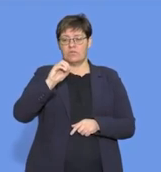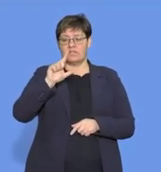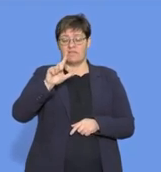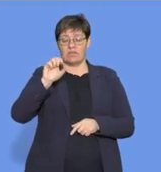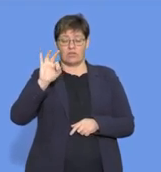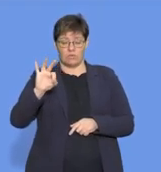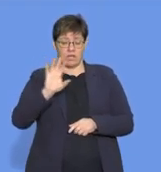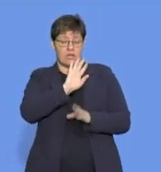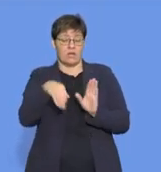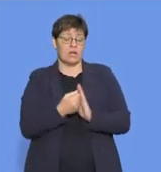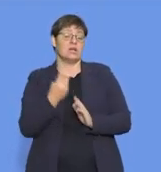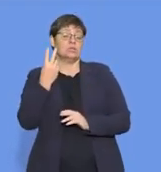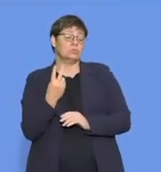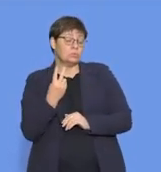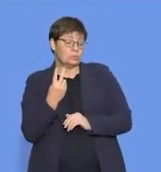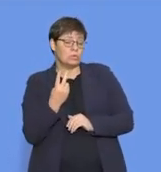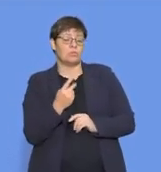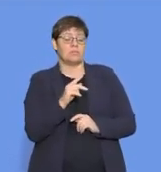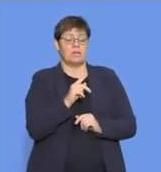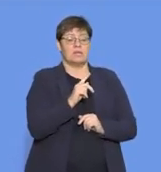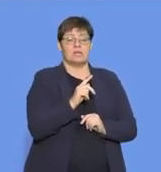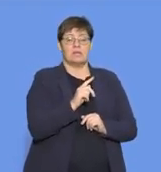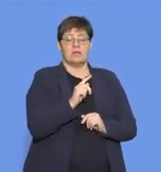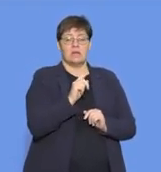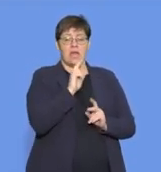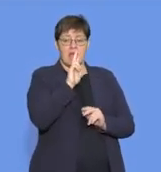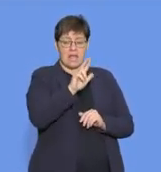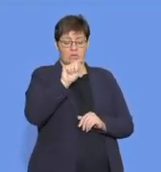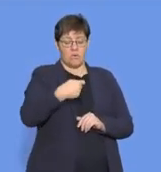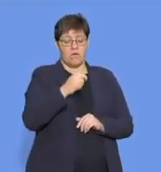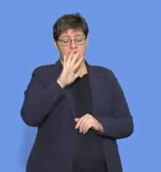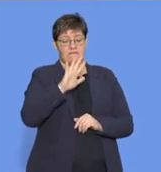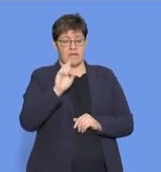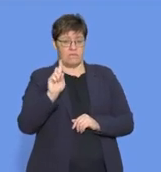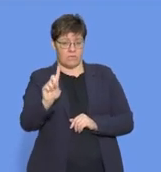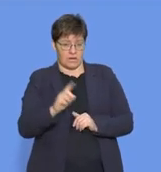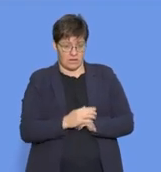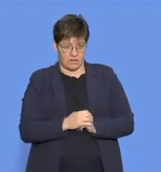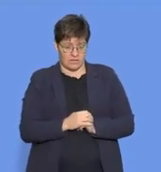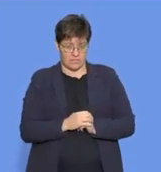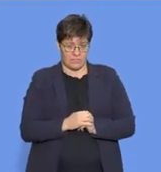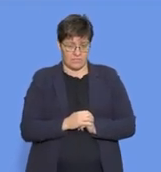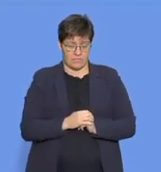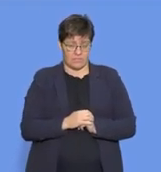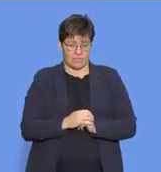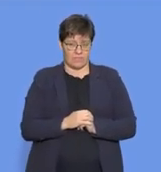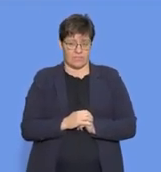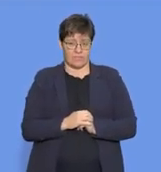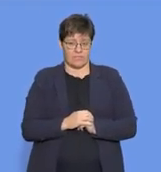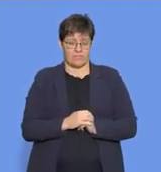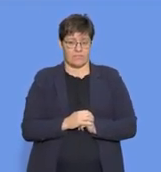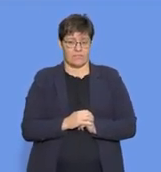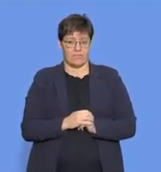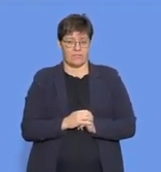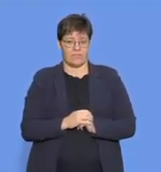8,5073. Remember, again, we're rounding off to 2 decimal places. So we're going to end up with 8,51.